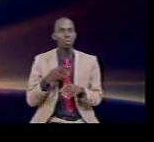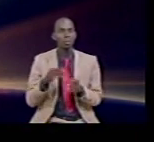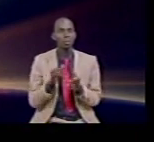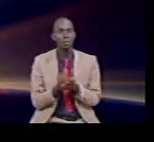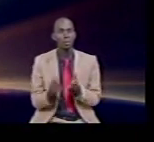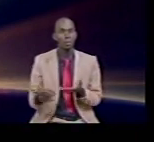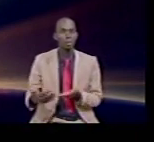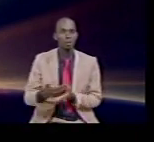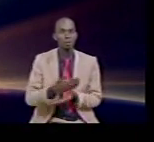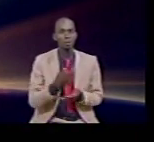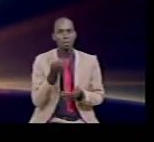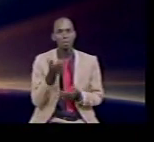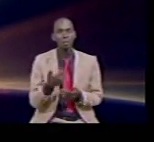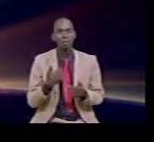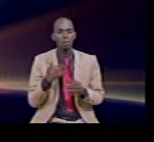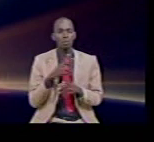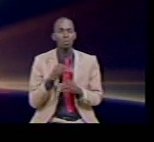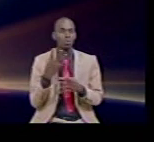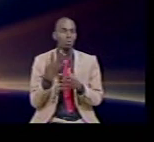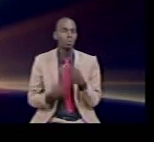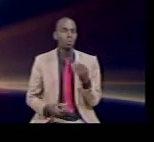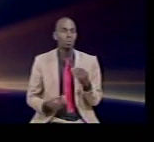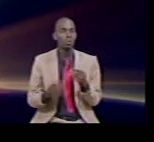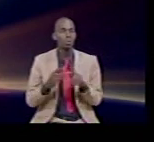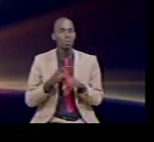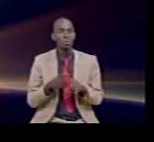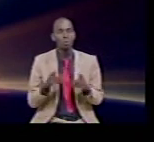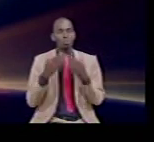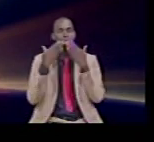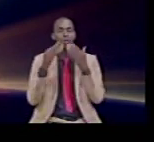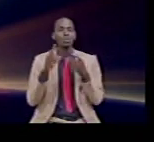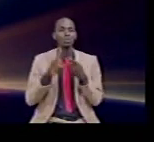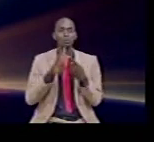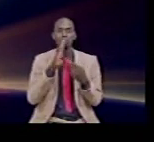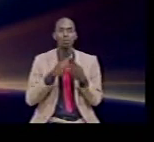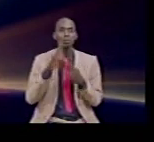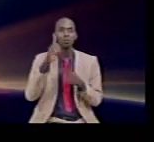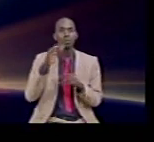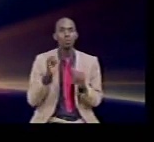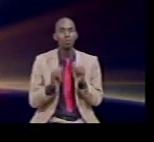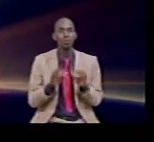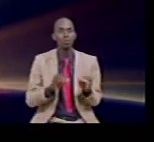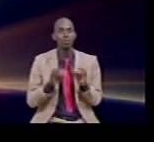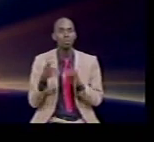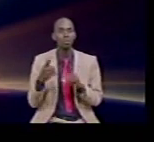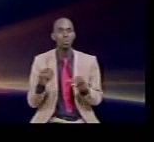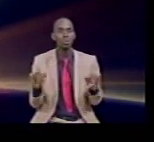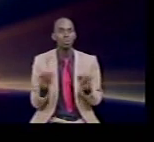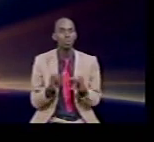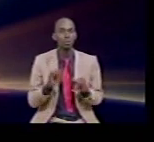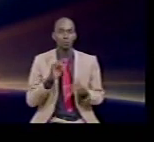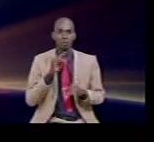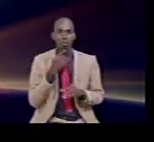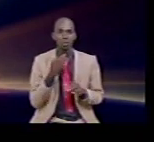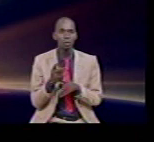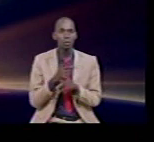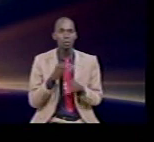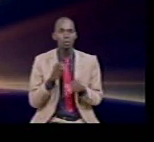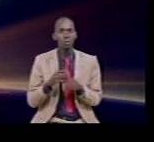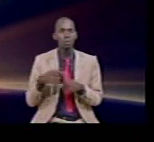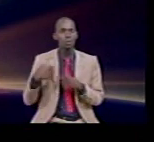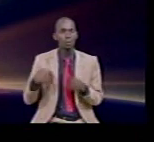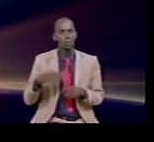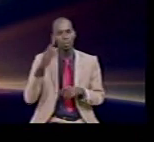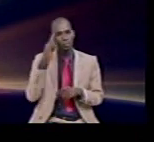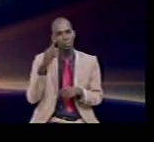little had no lack. But thanks be to God, which put the same earnest care into the heart of Titus for you. For indeed